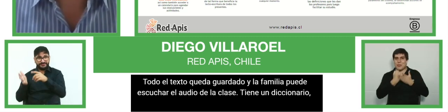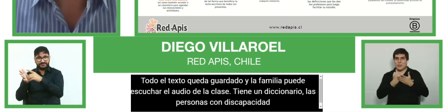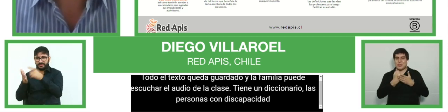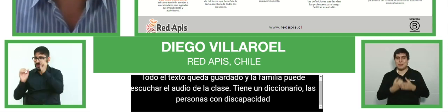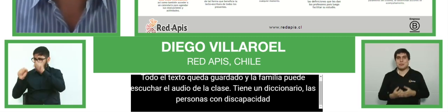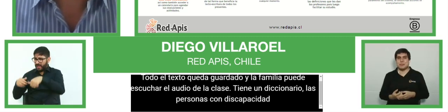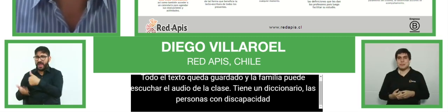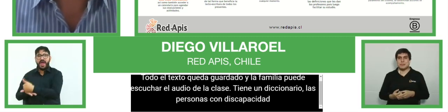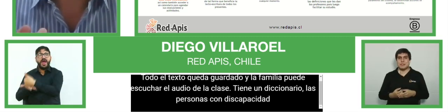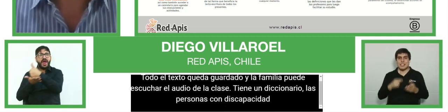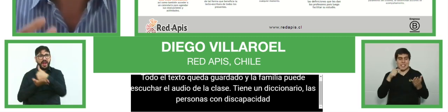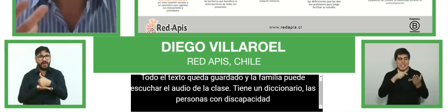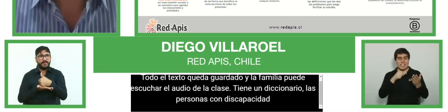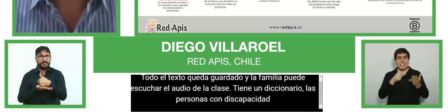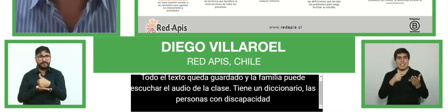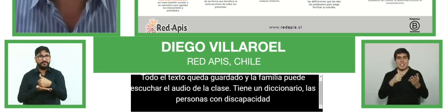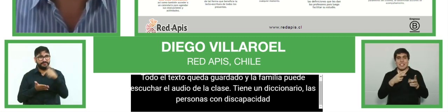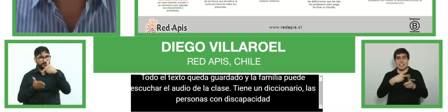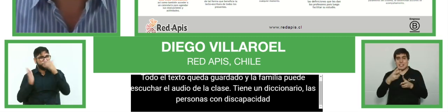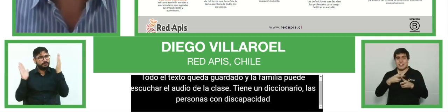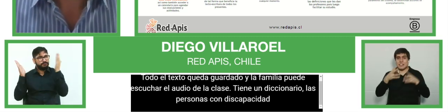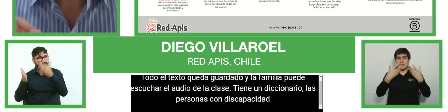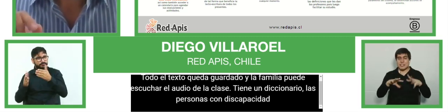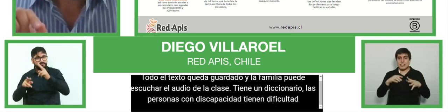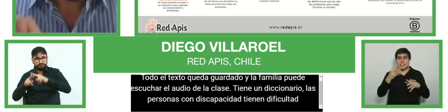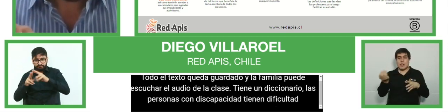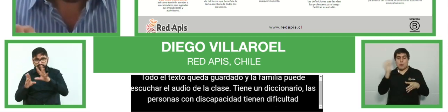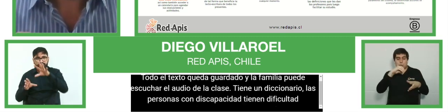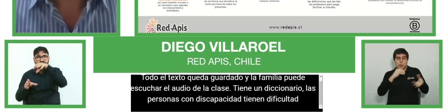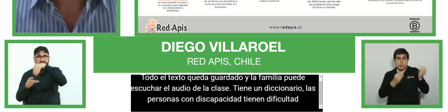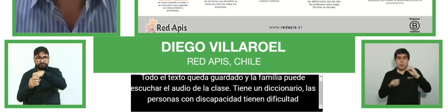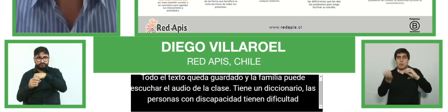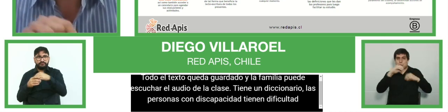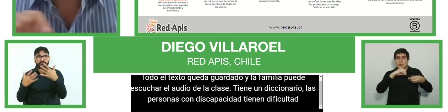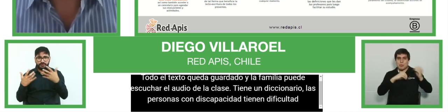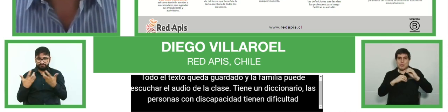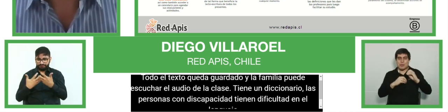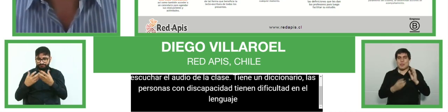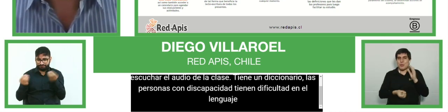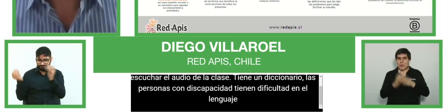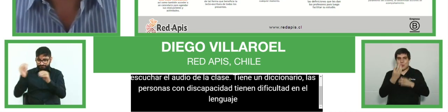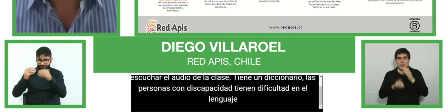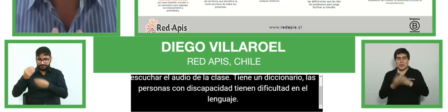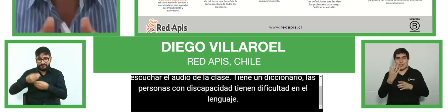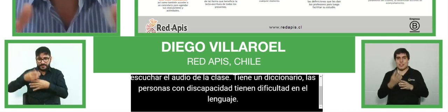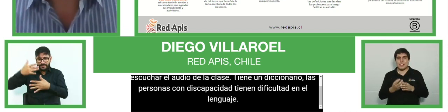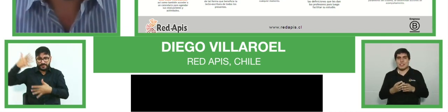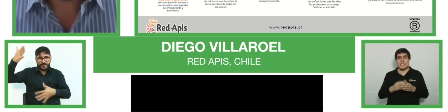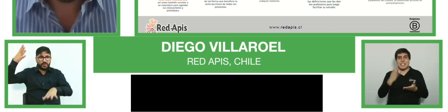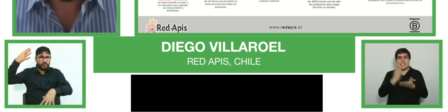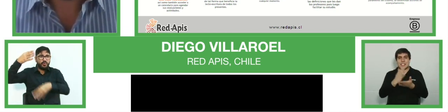It's being built with the students, and also all the classes